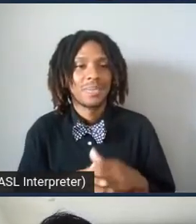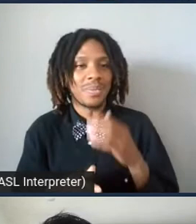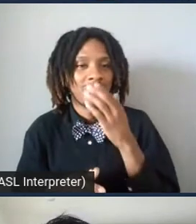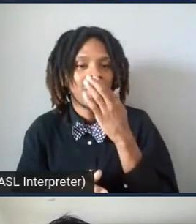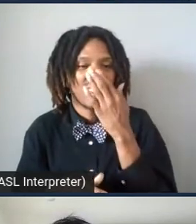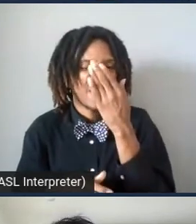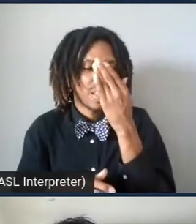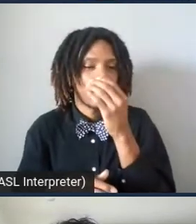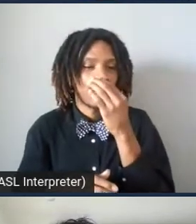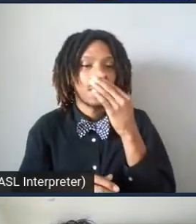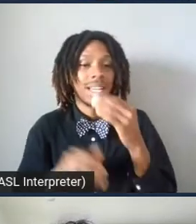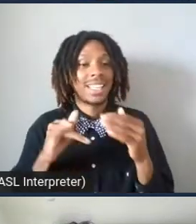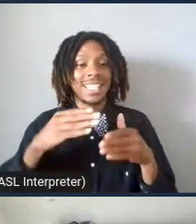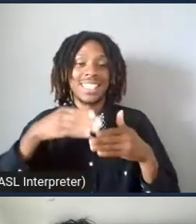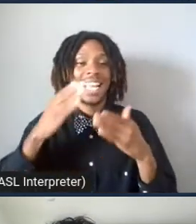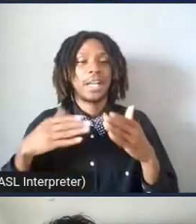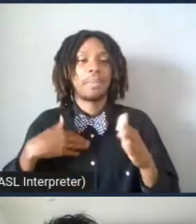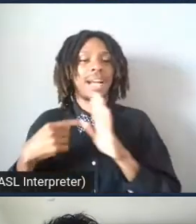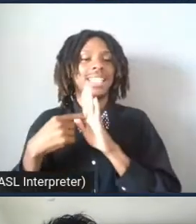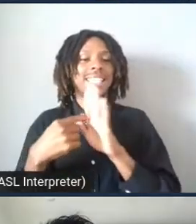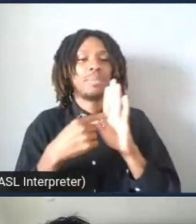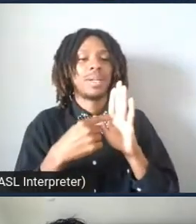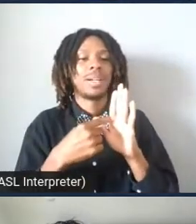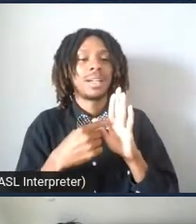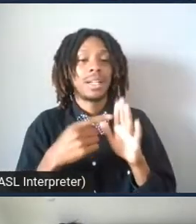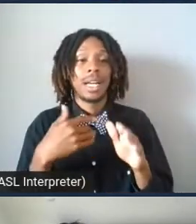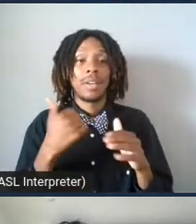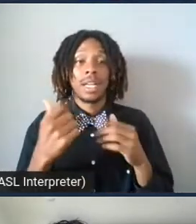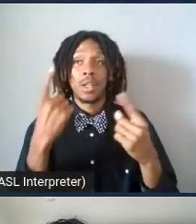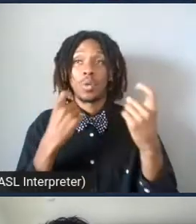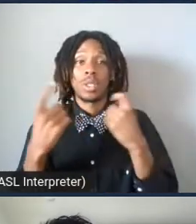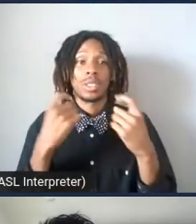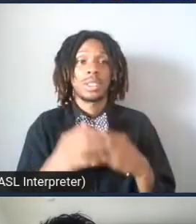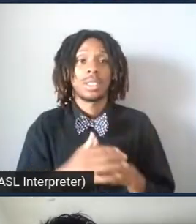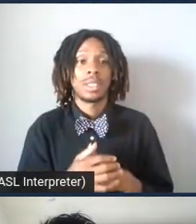And that is the end of my demo. Do you have any other questions?